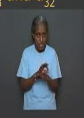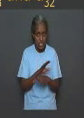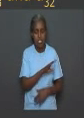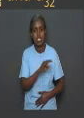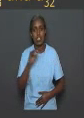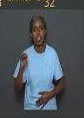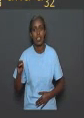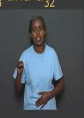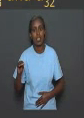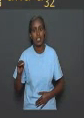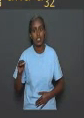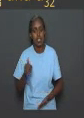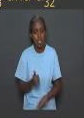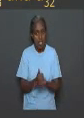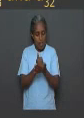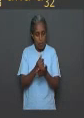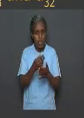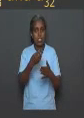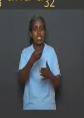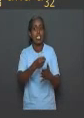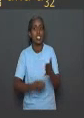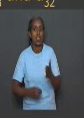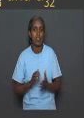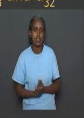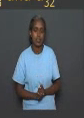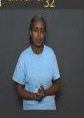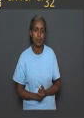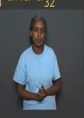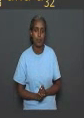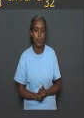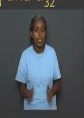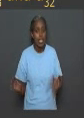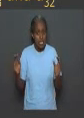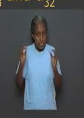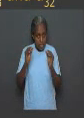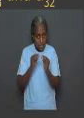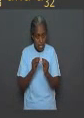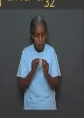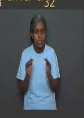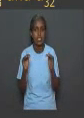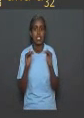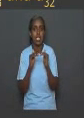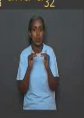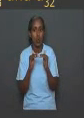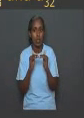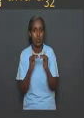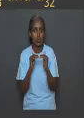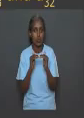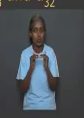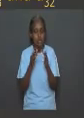and add up the results. The sum is equal to